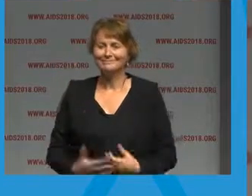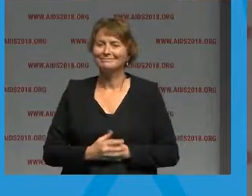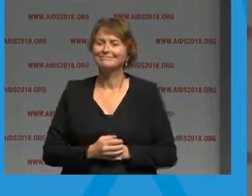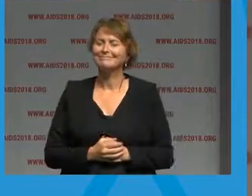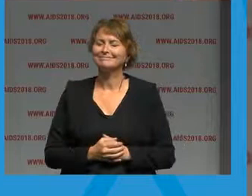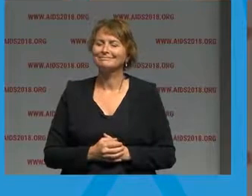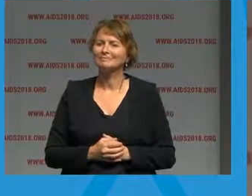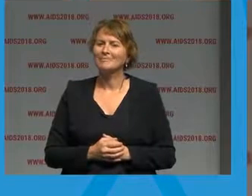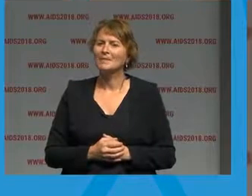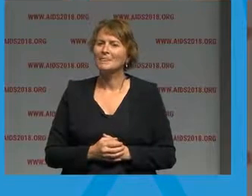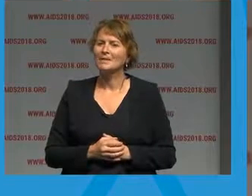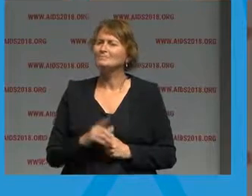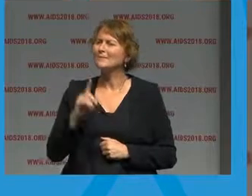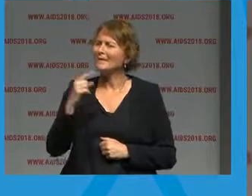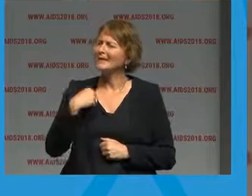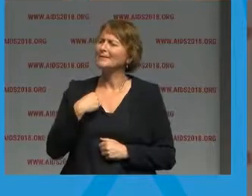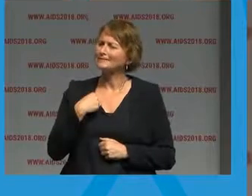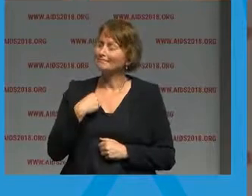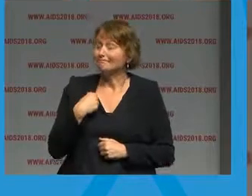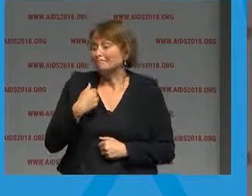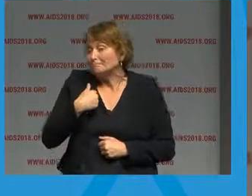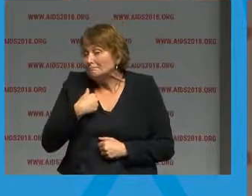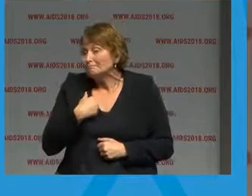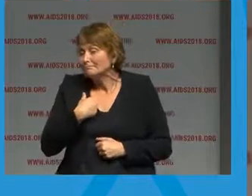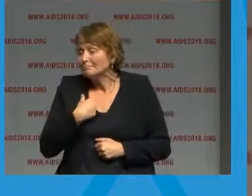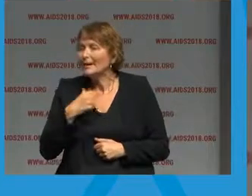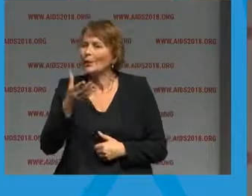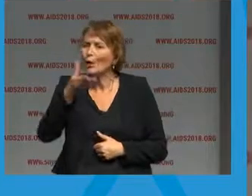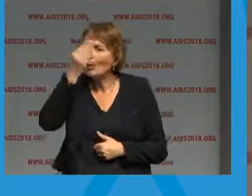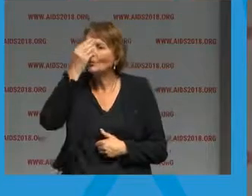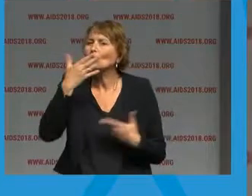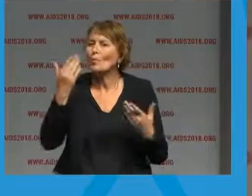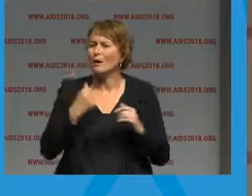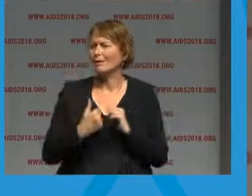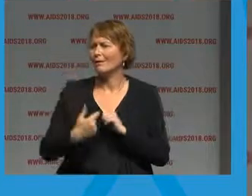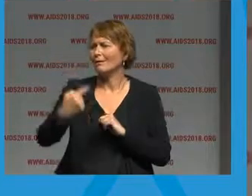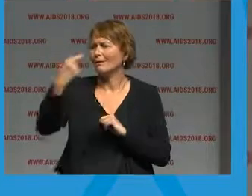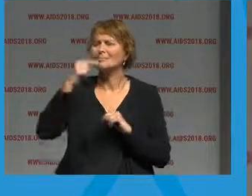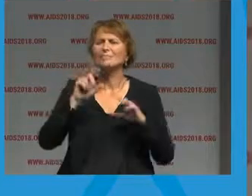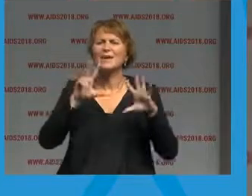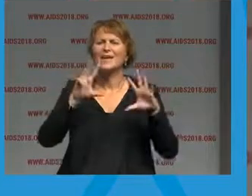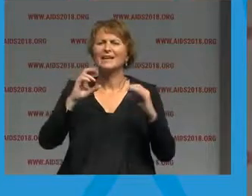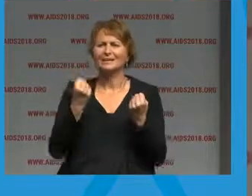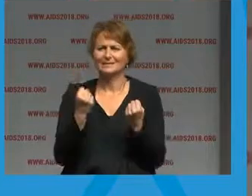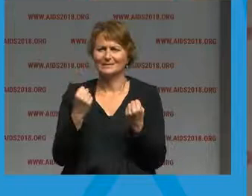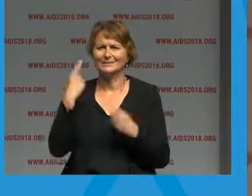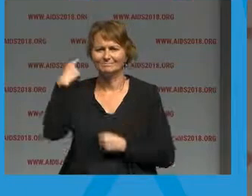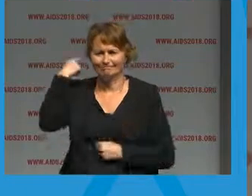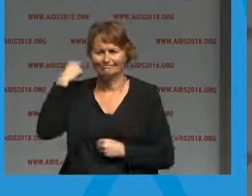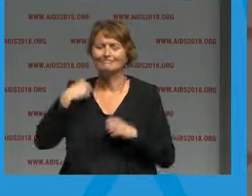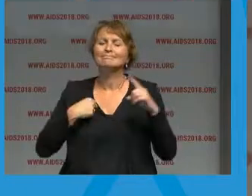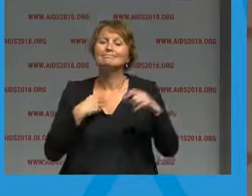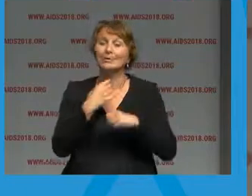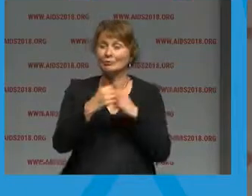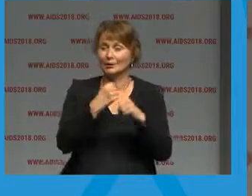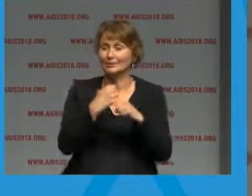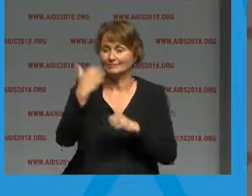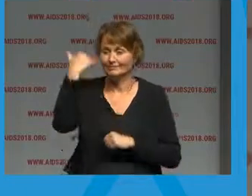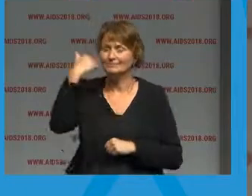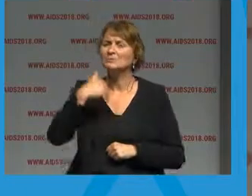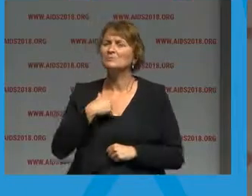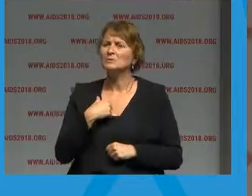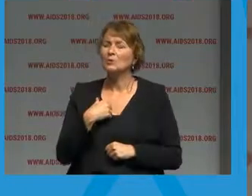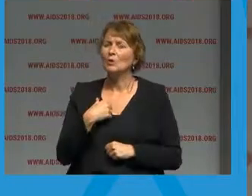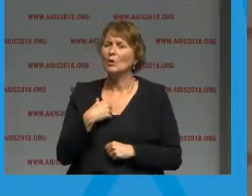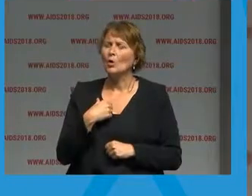is something we learned, I think, or at least I learned it in the 80s, Carol just mentioned it, is that we all have a great debt